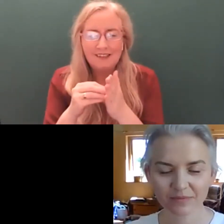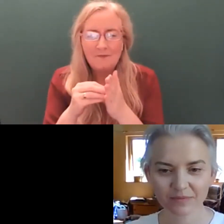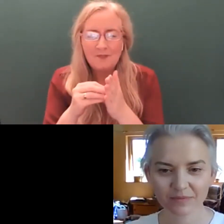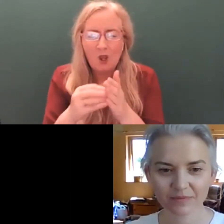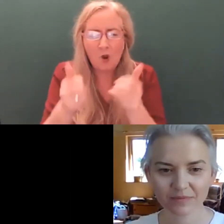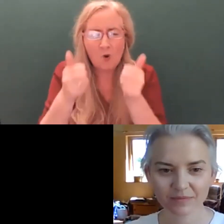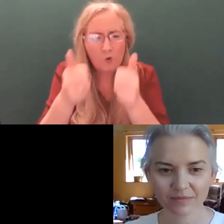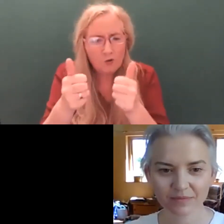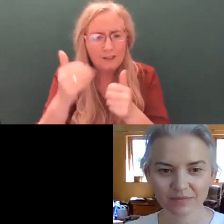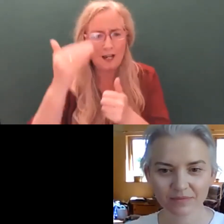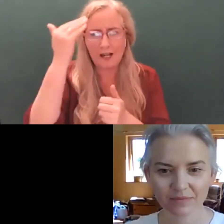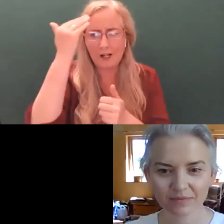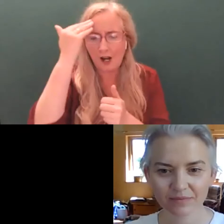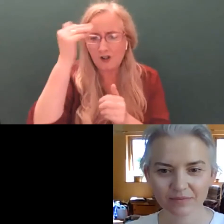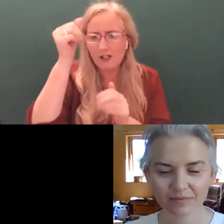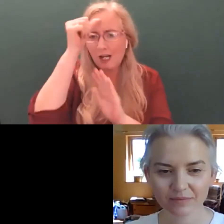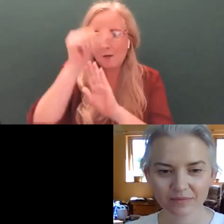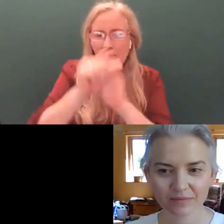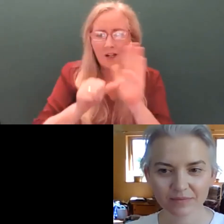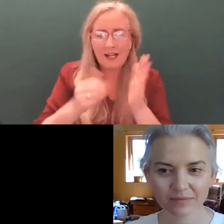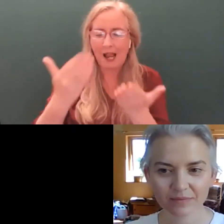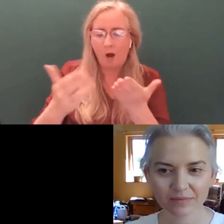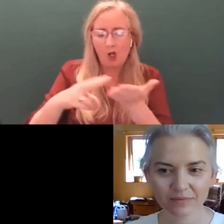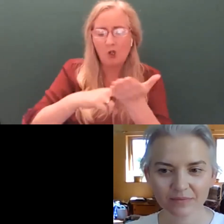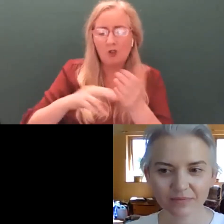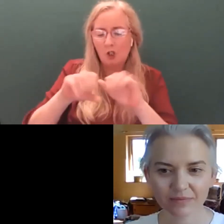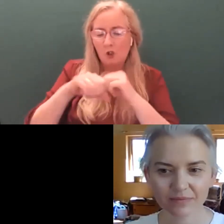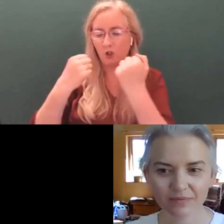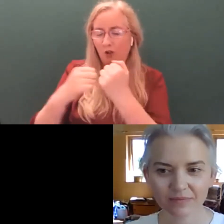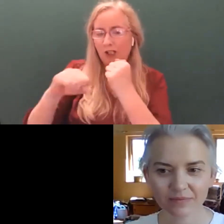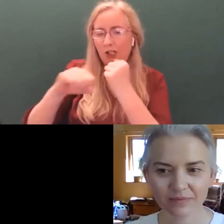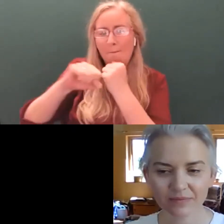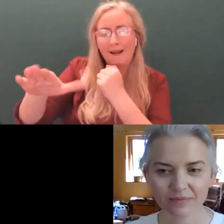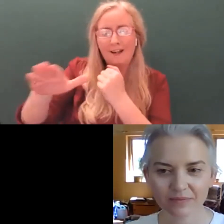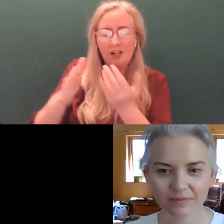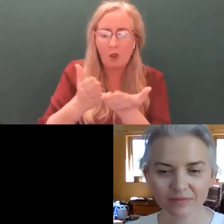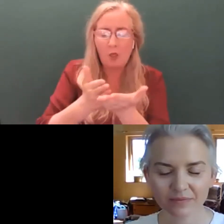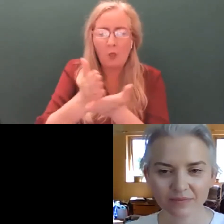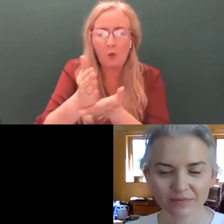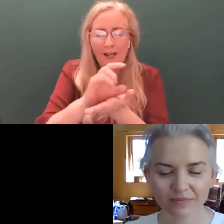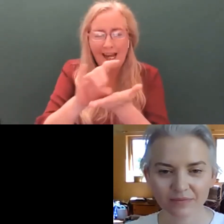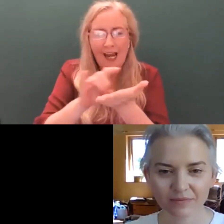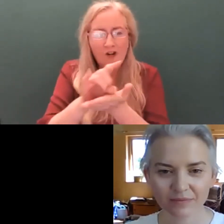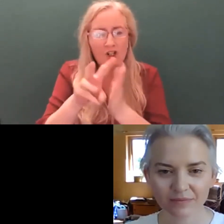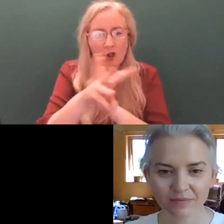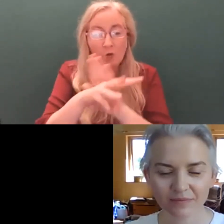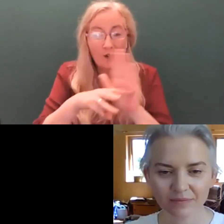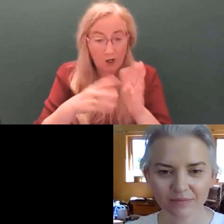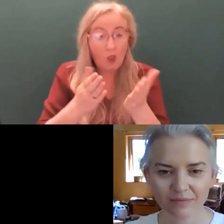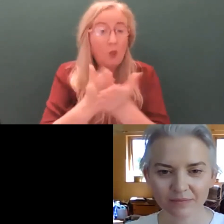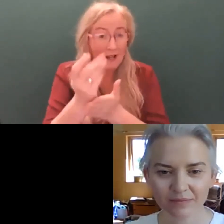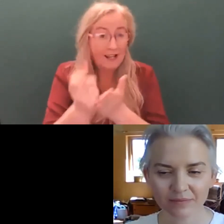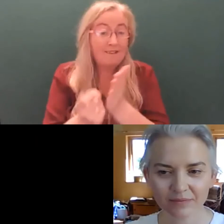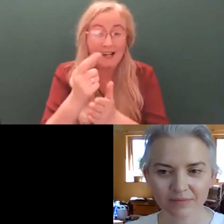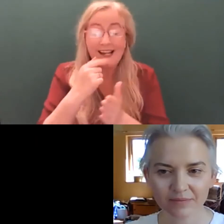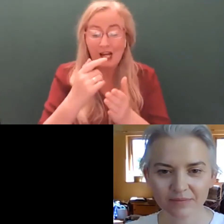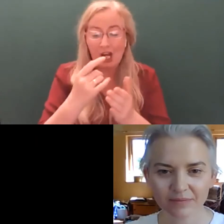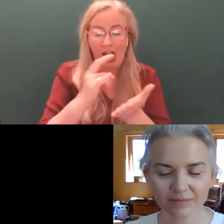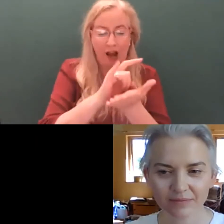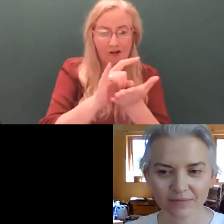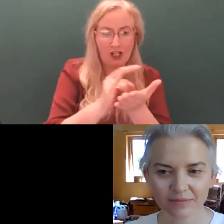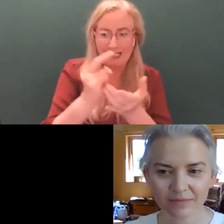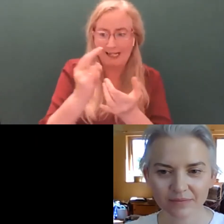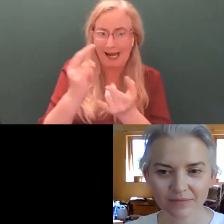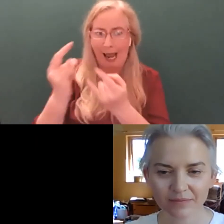knowledge and experience of using social media during Heritage Week for an event last year, Heritage Happening.